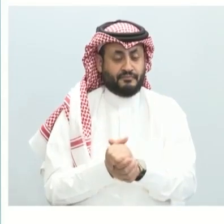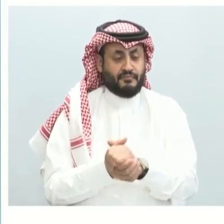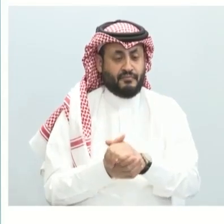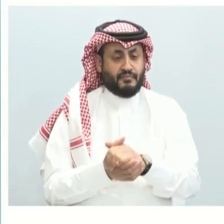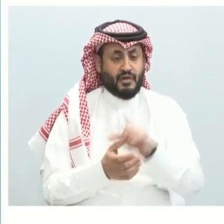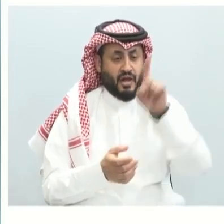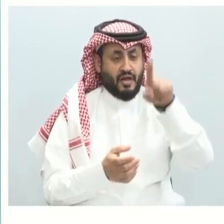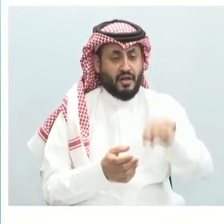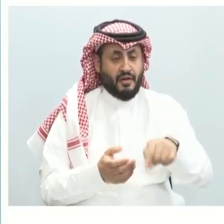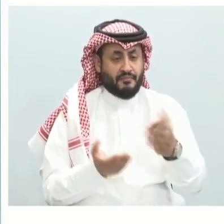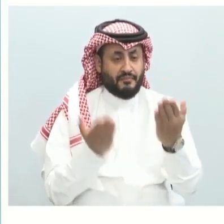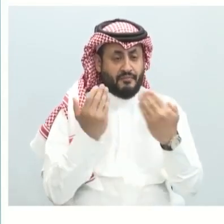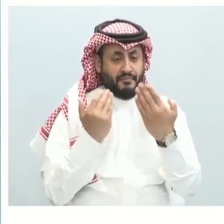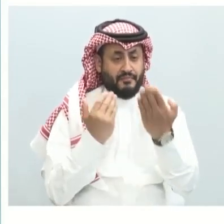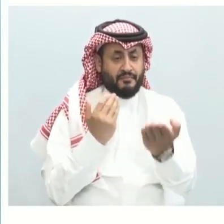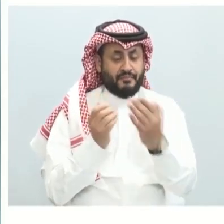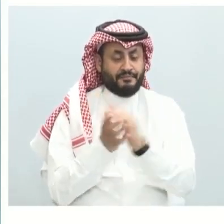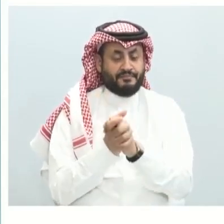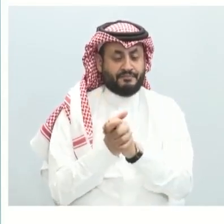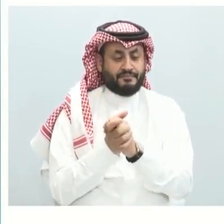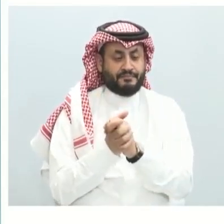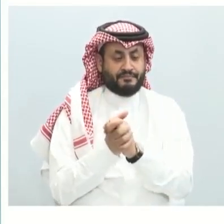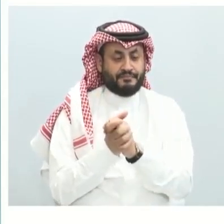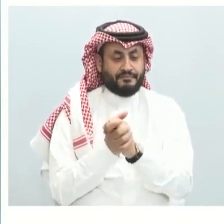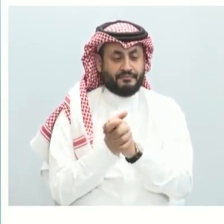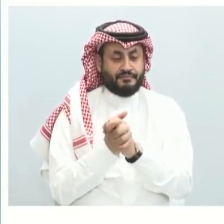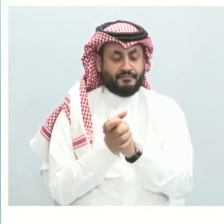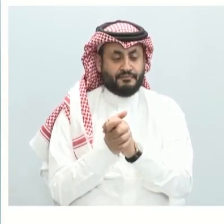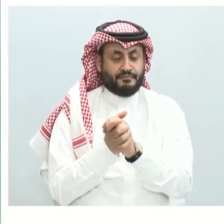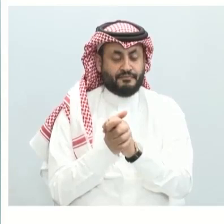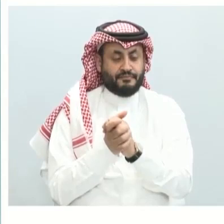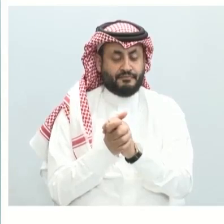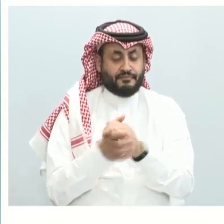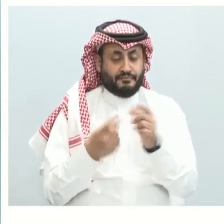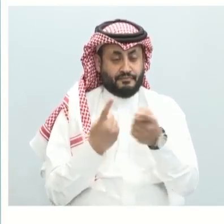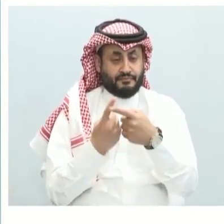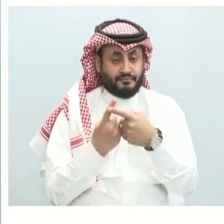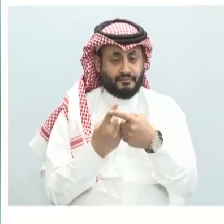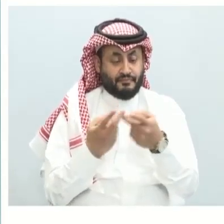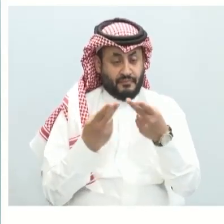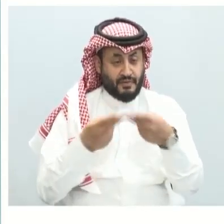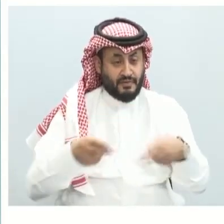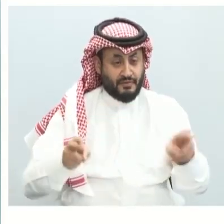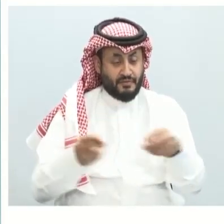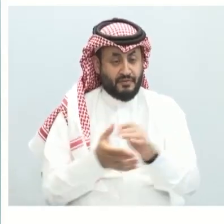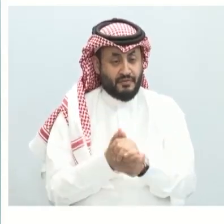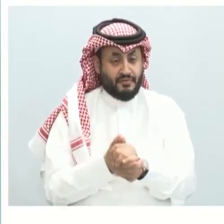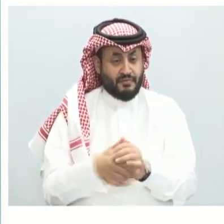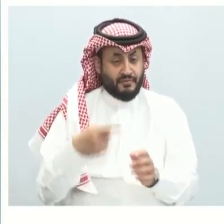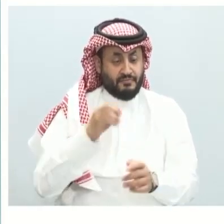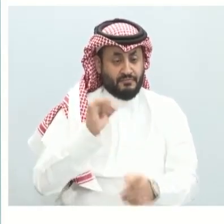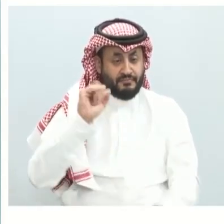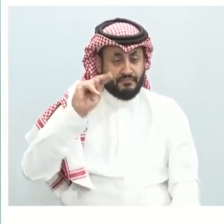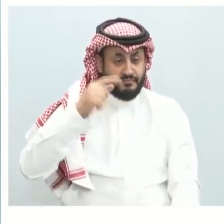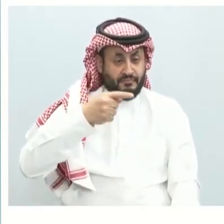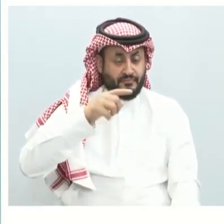our objectives in today's lesson. We hope that at the end of our lesson, you will be able to chant the going to plus a